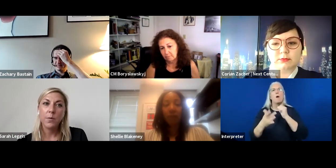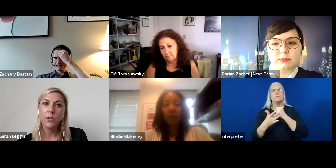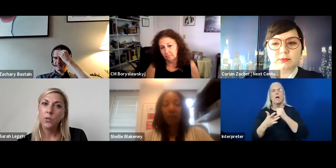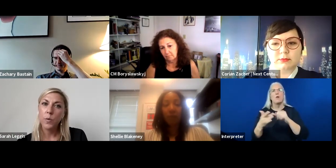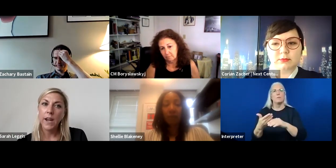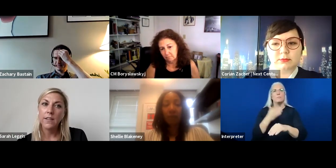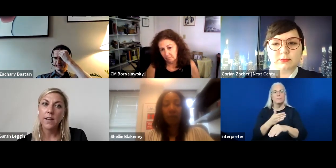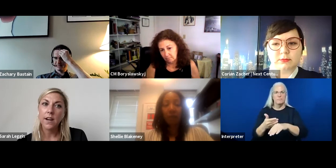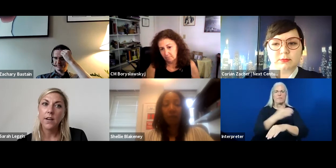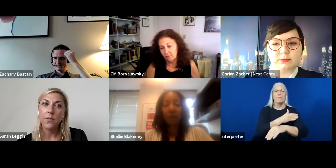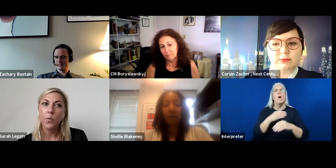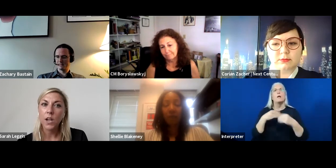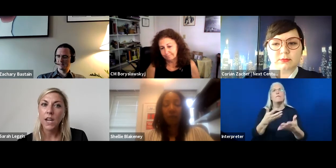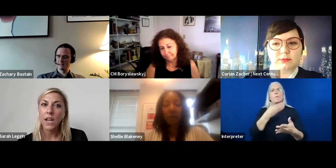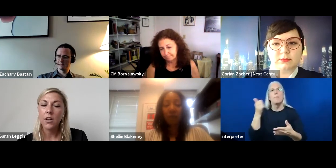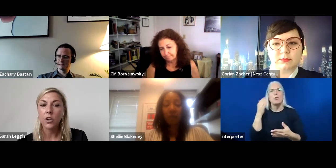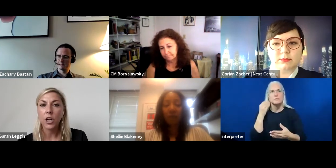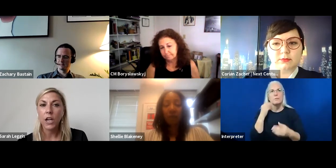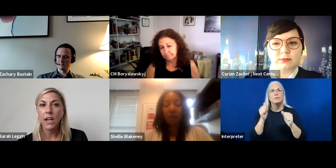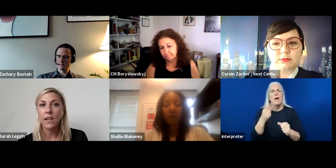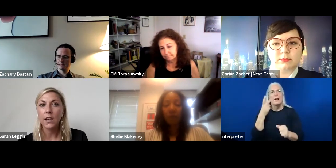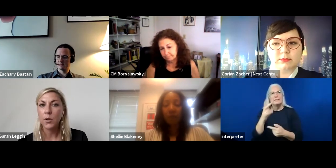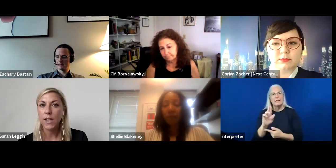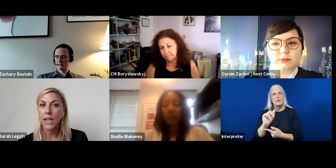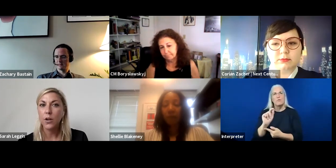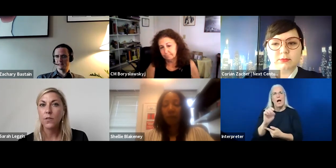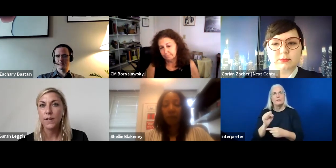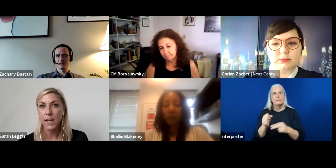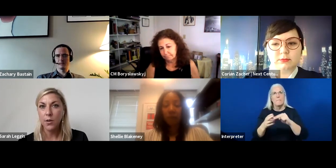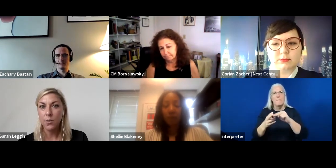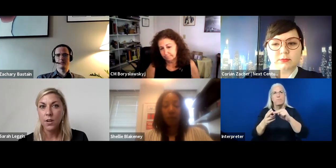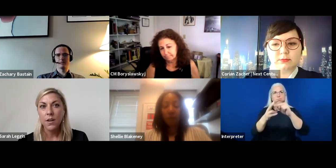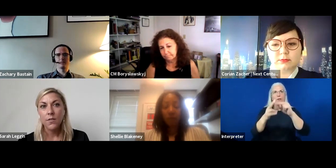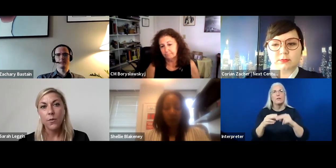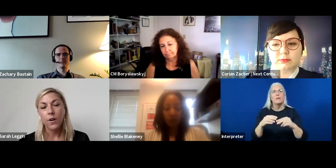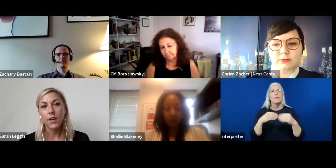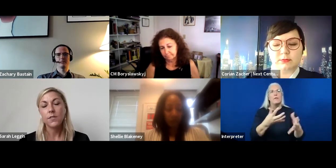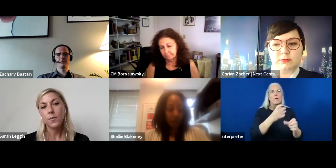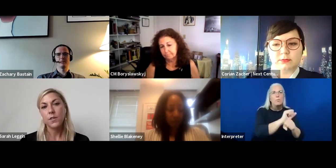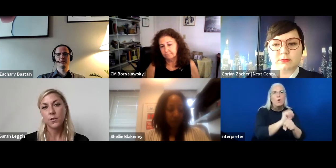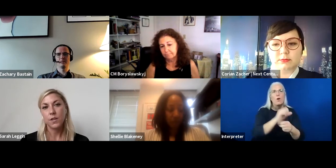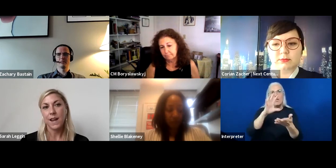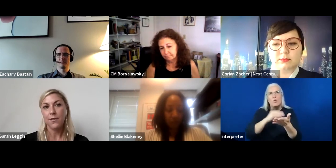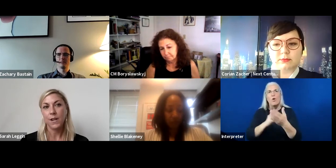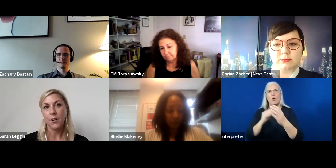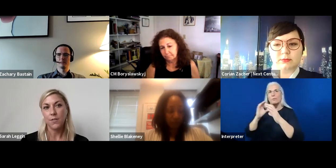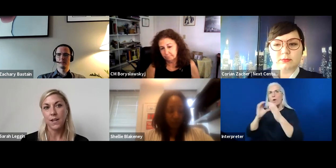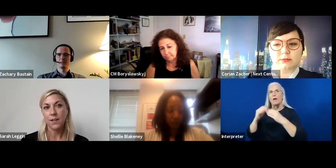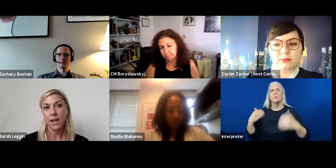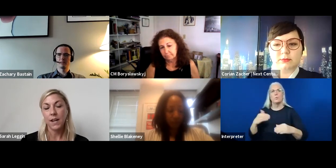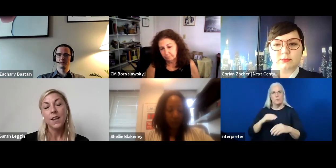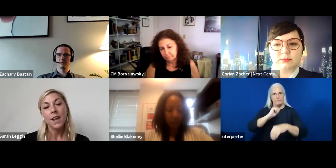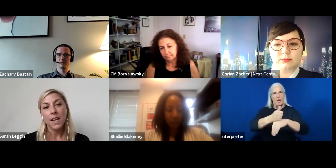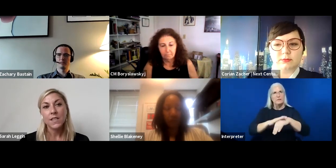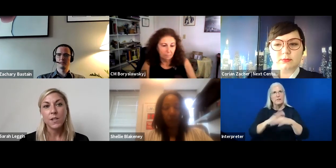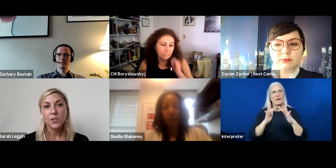really enabled new ways of working, learning, and communicating over video for consumers who are deaf and hard of